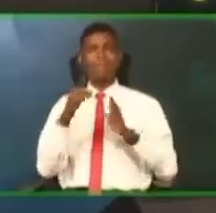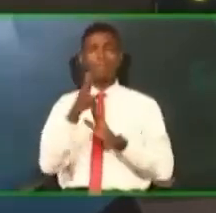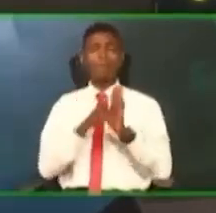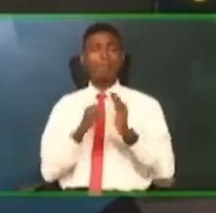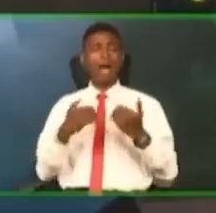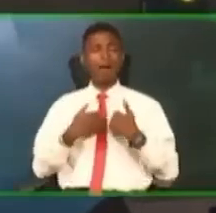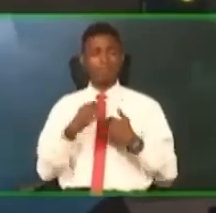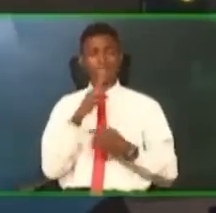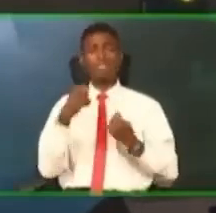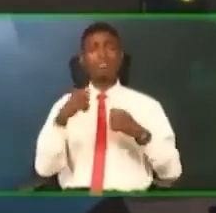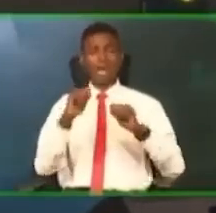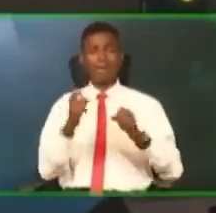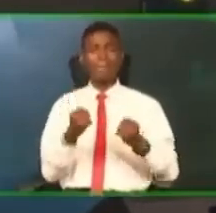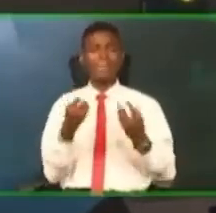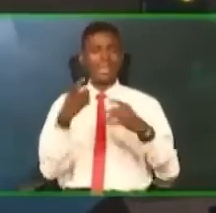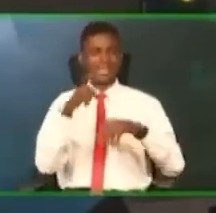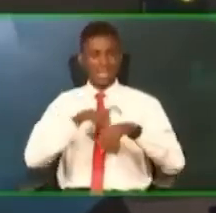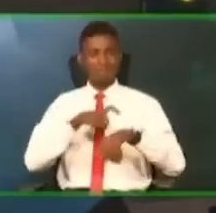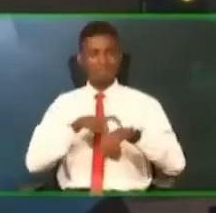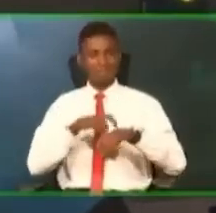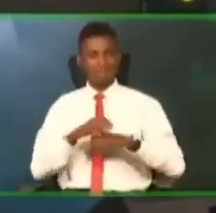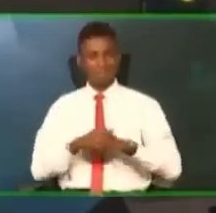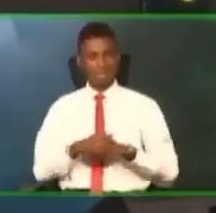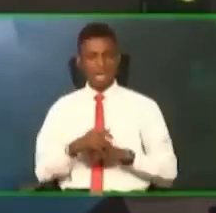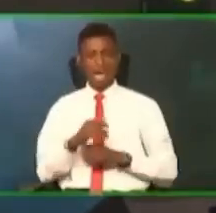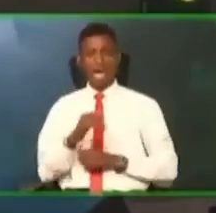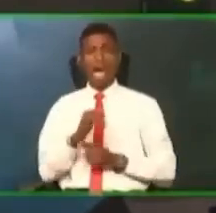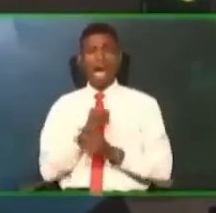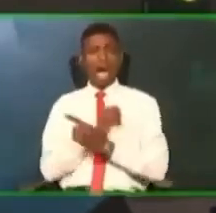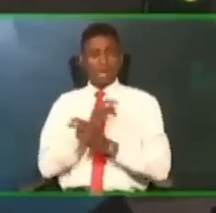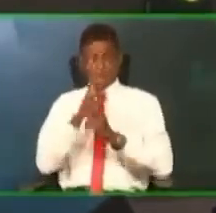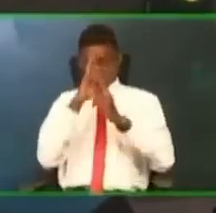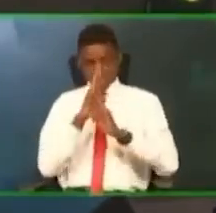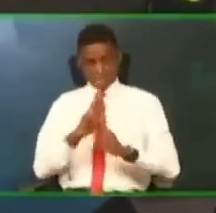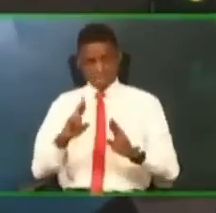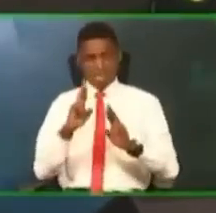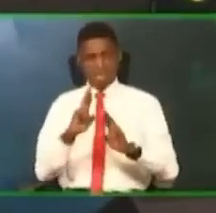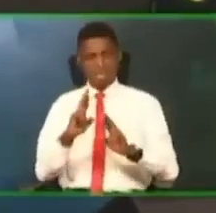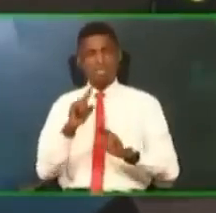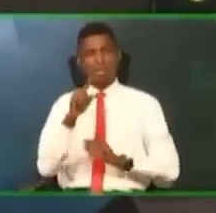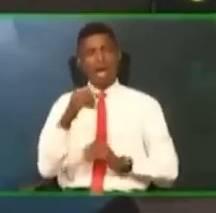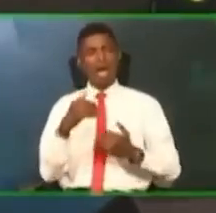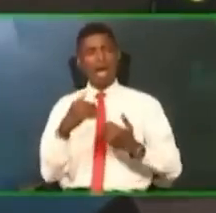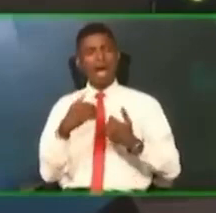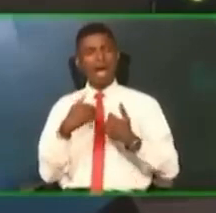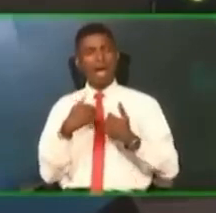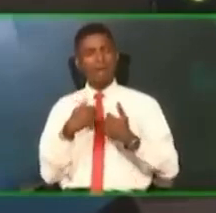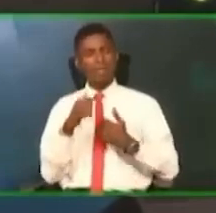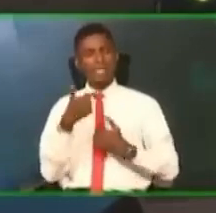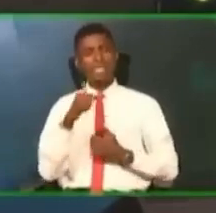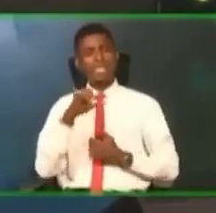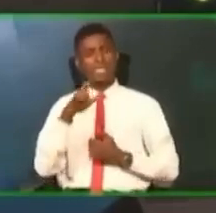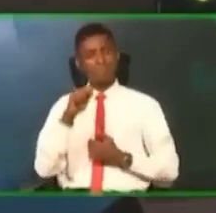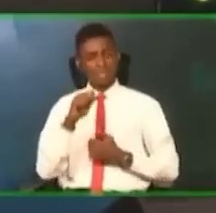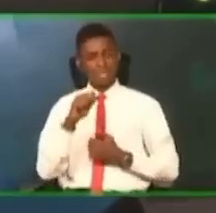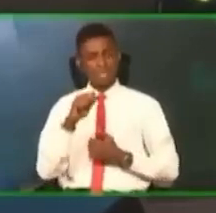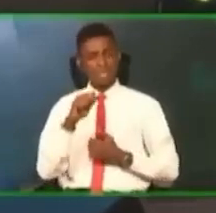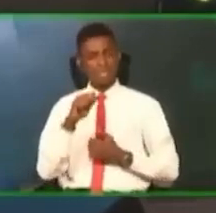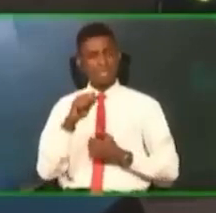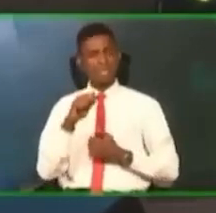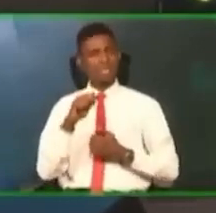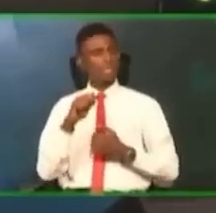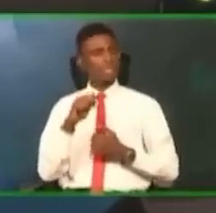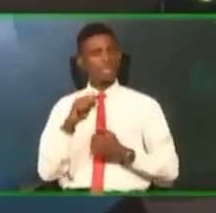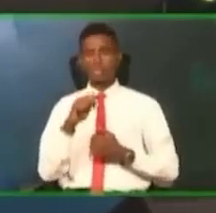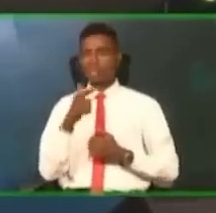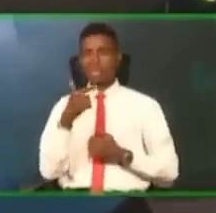of prophecy. I respect your administering spiritual gift to the degree to which you respect the authority of